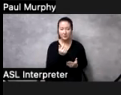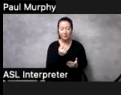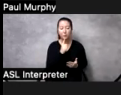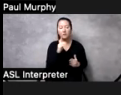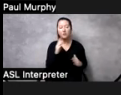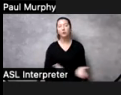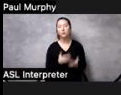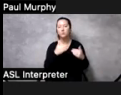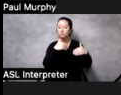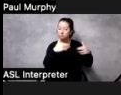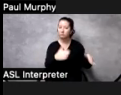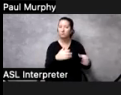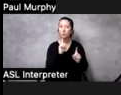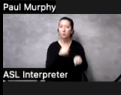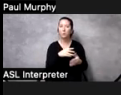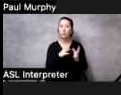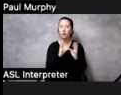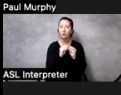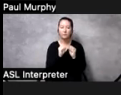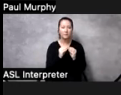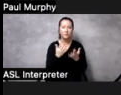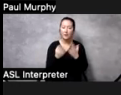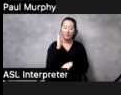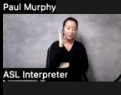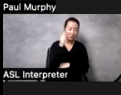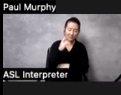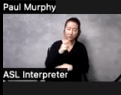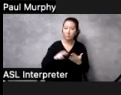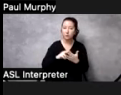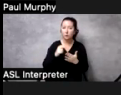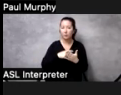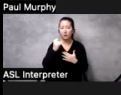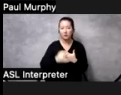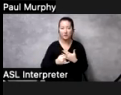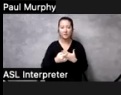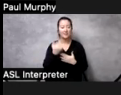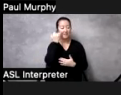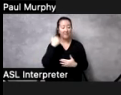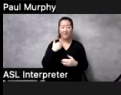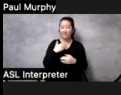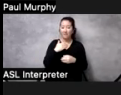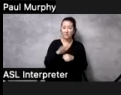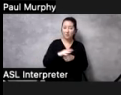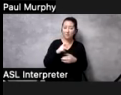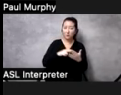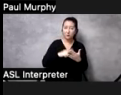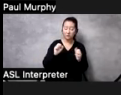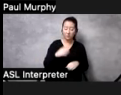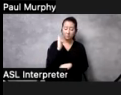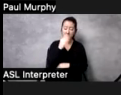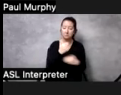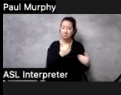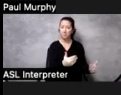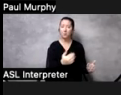encourage them to attend conferences, whether it's presenting a research project, if they have enough to present, or even sometimes just